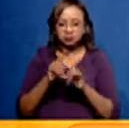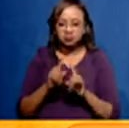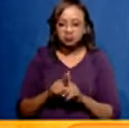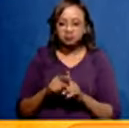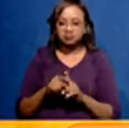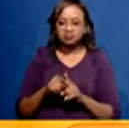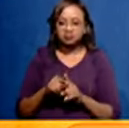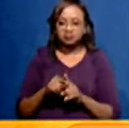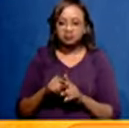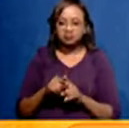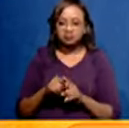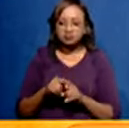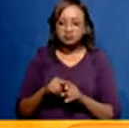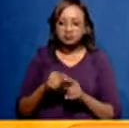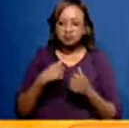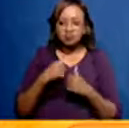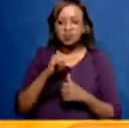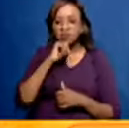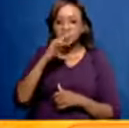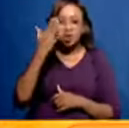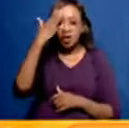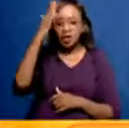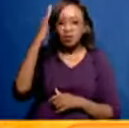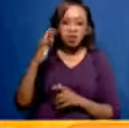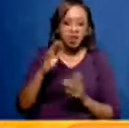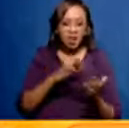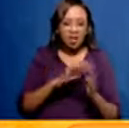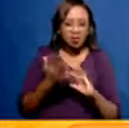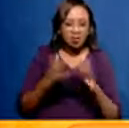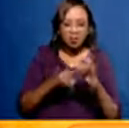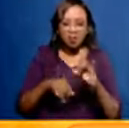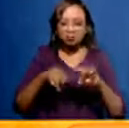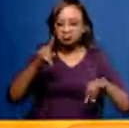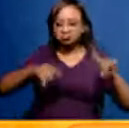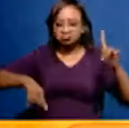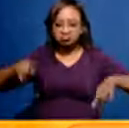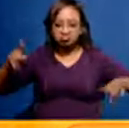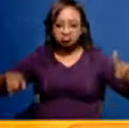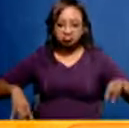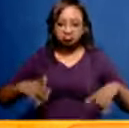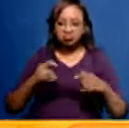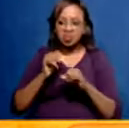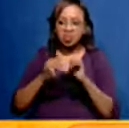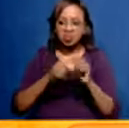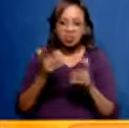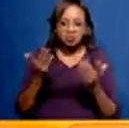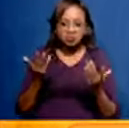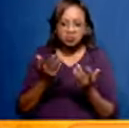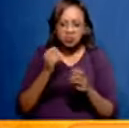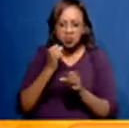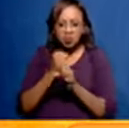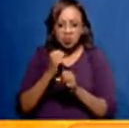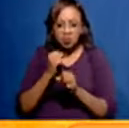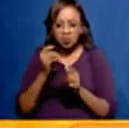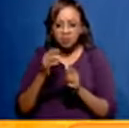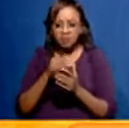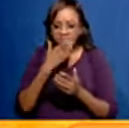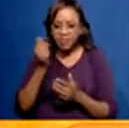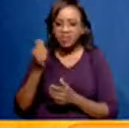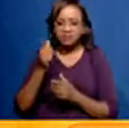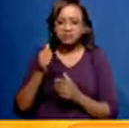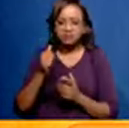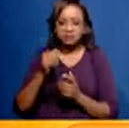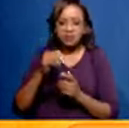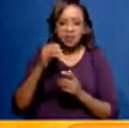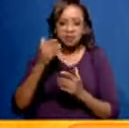know. I mean, I'm not aware of, let's say, the underlying dynamics about sort of yet about where campuses should be. Ask me in